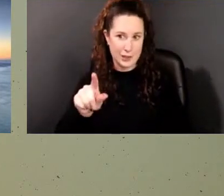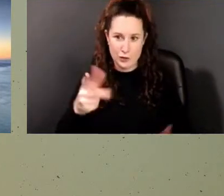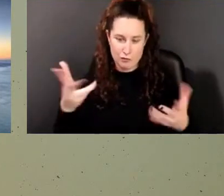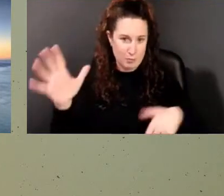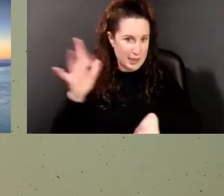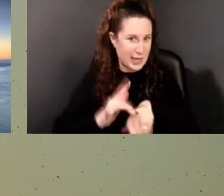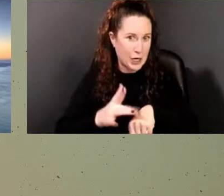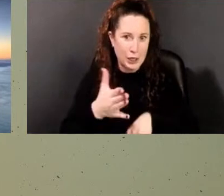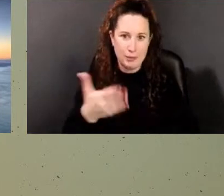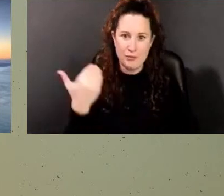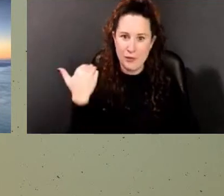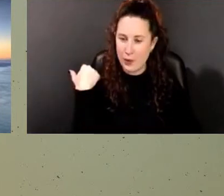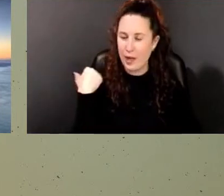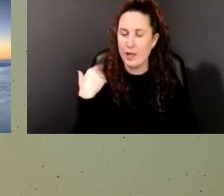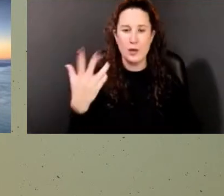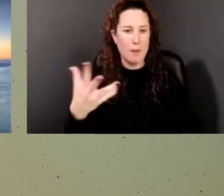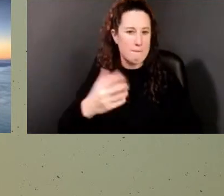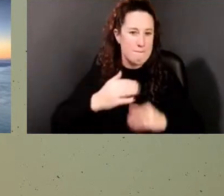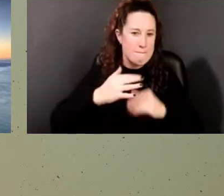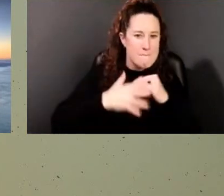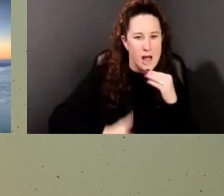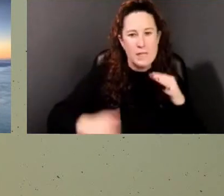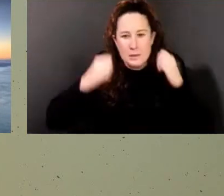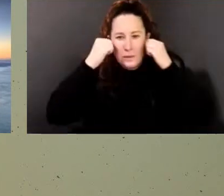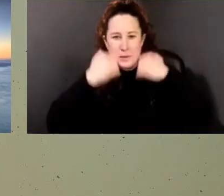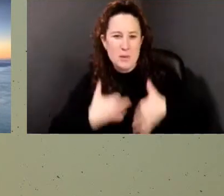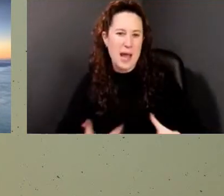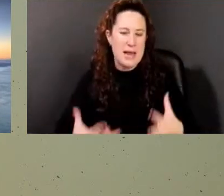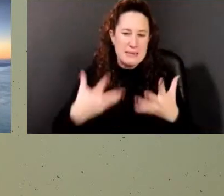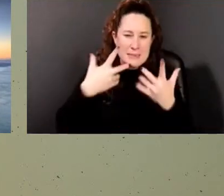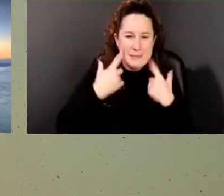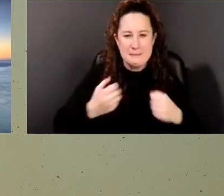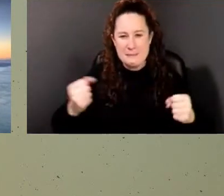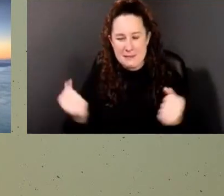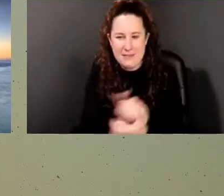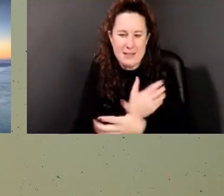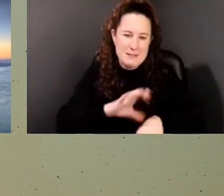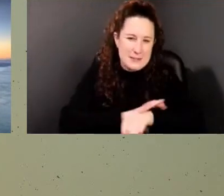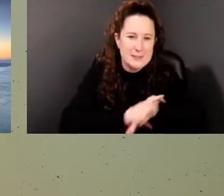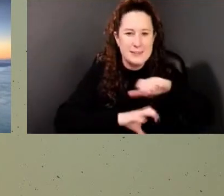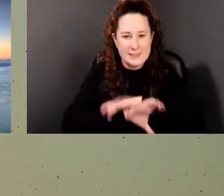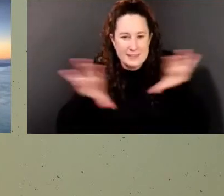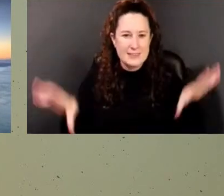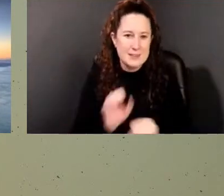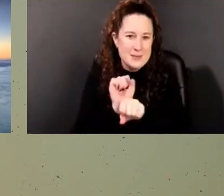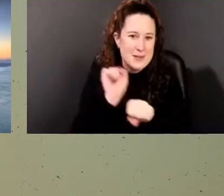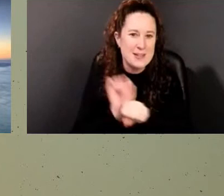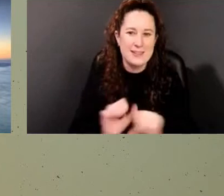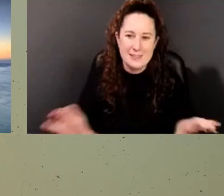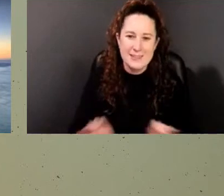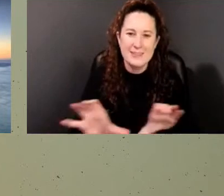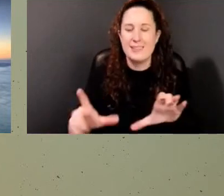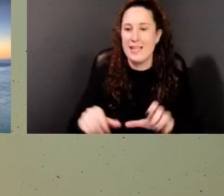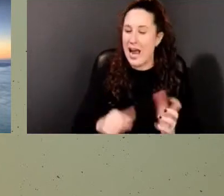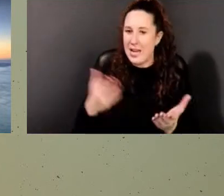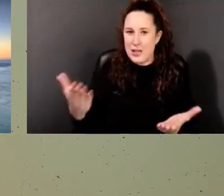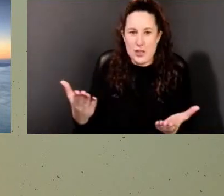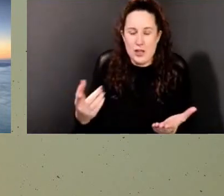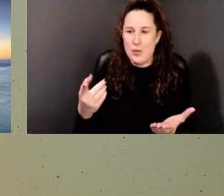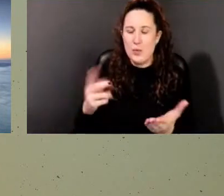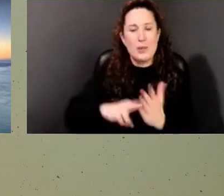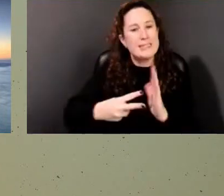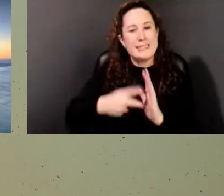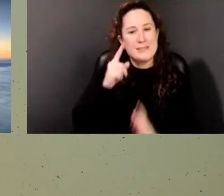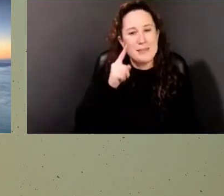years, and you're a great storyteller and host for those who have visited. What does this mean to